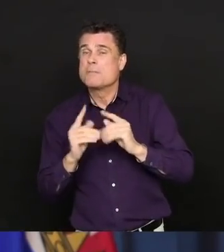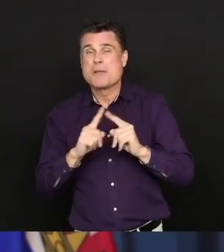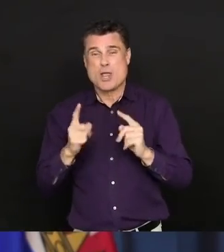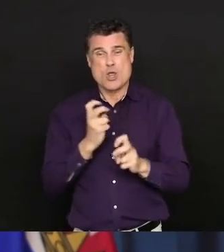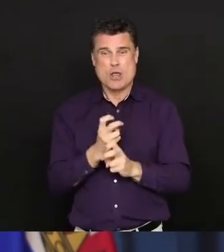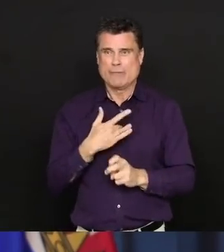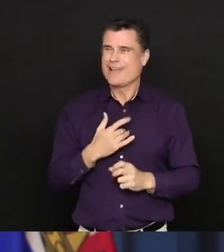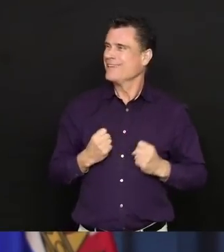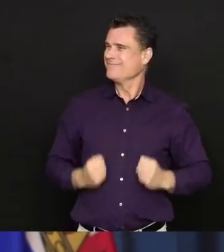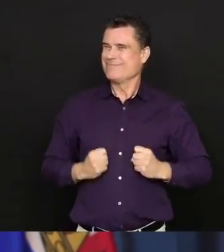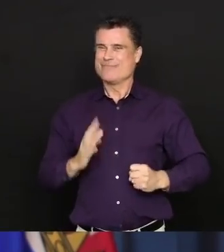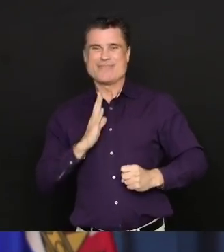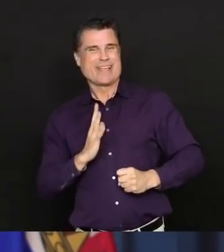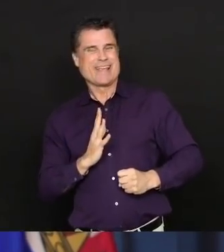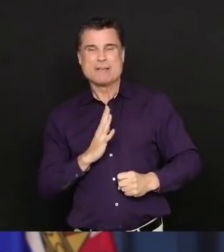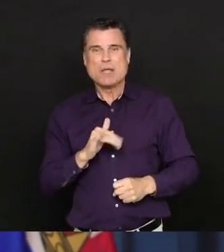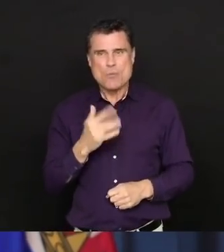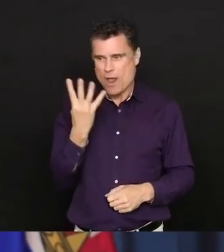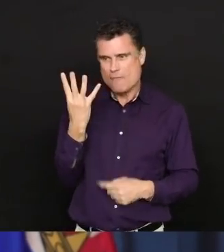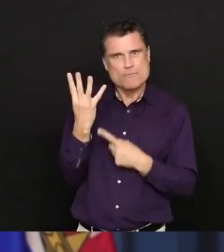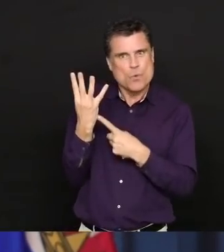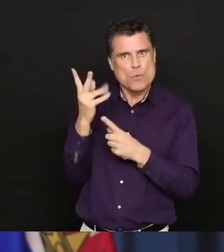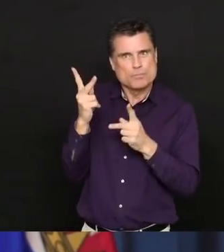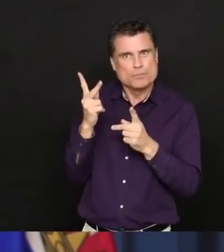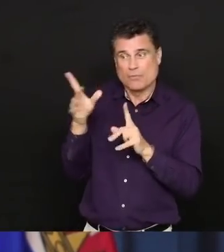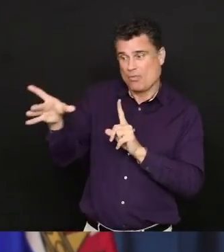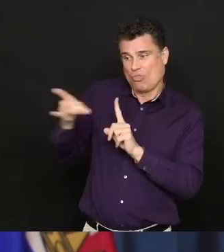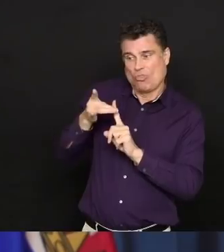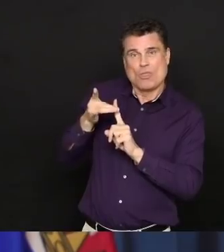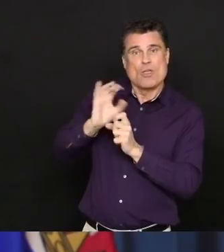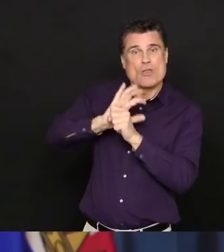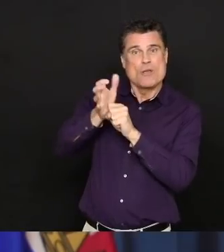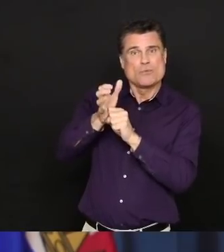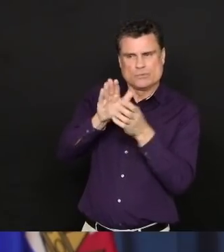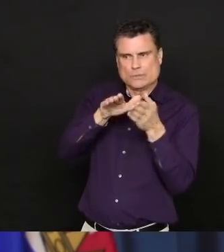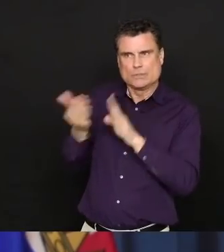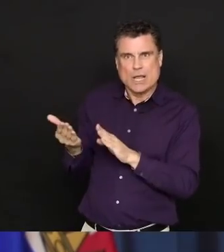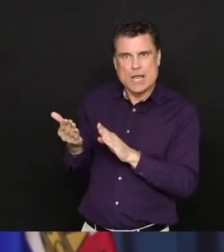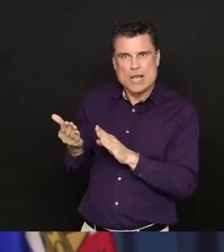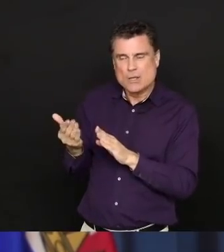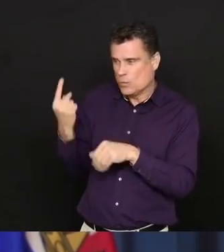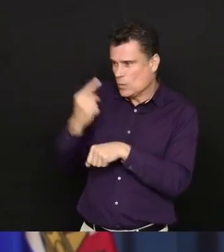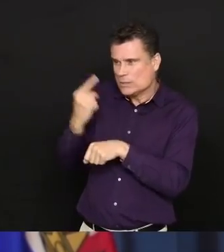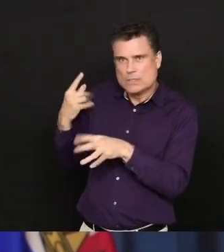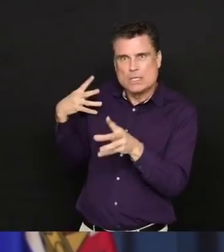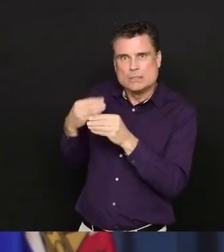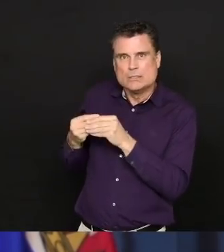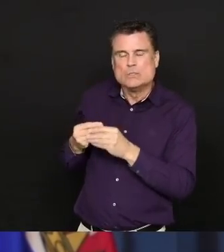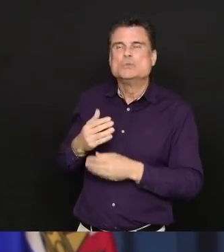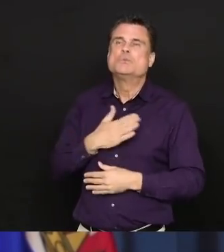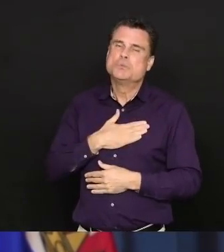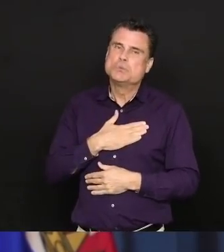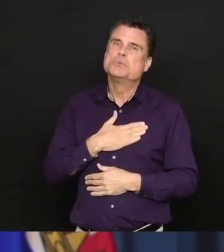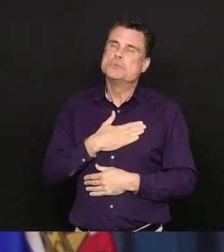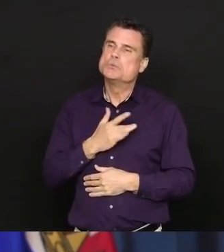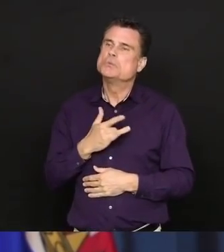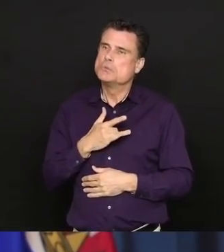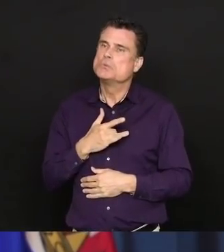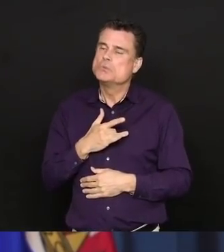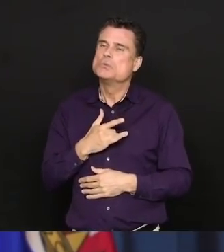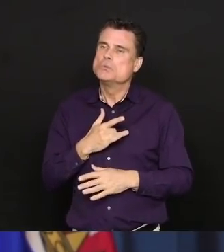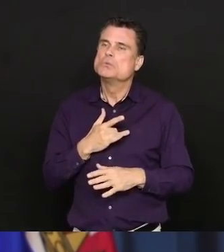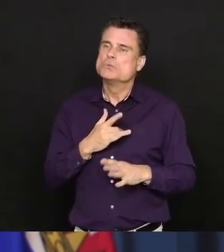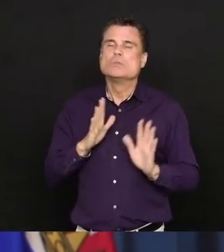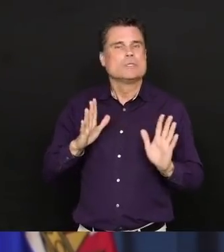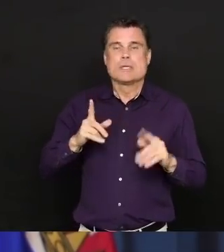us that we have to double down on our activities, and we cannot allow new circumstances to get in the way of